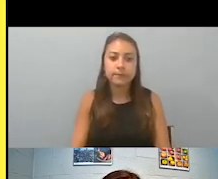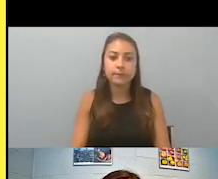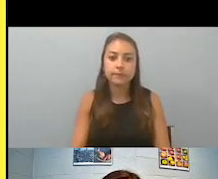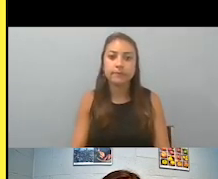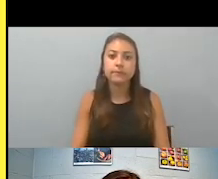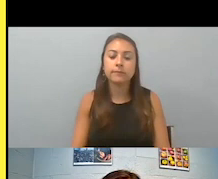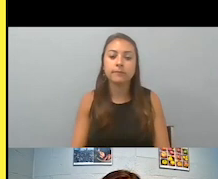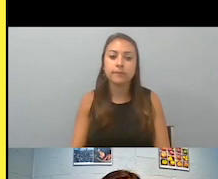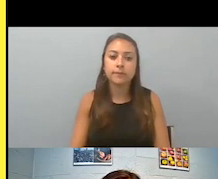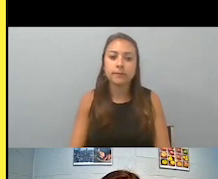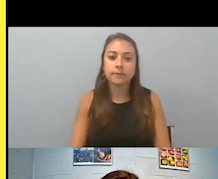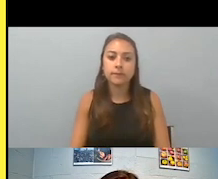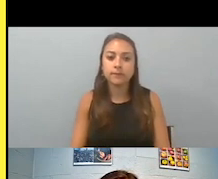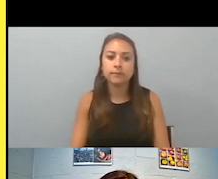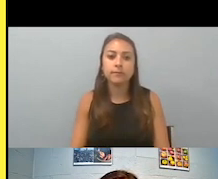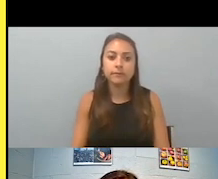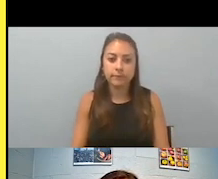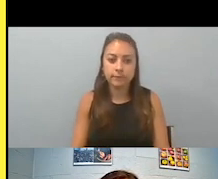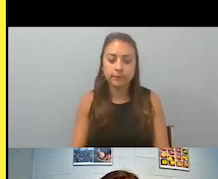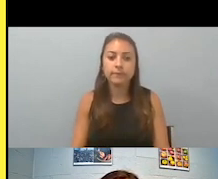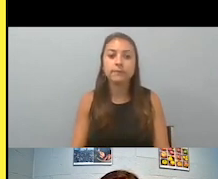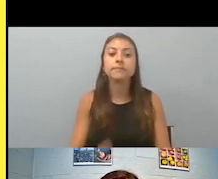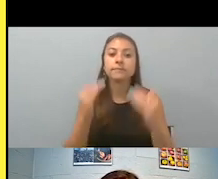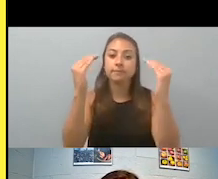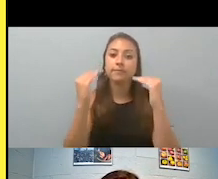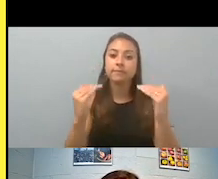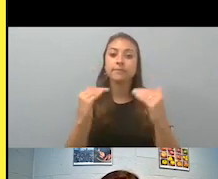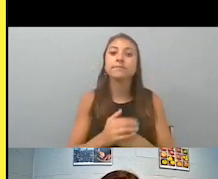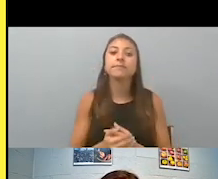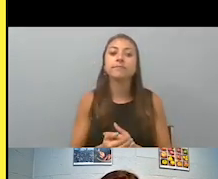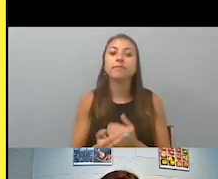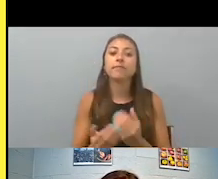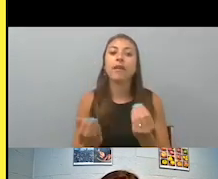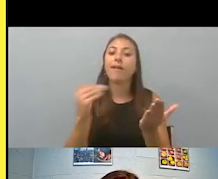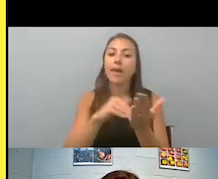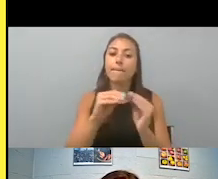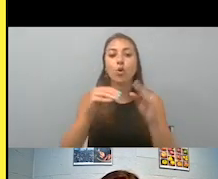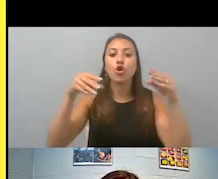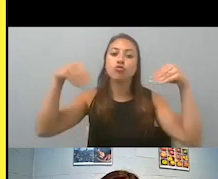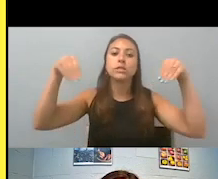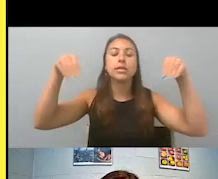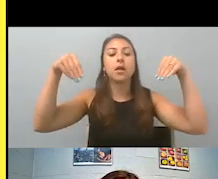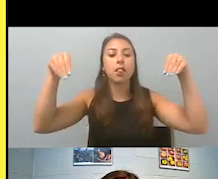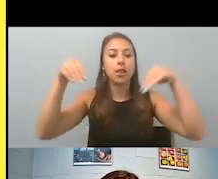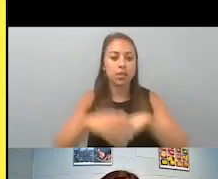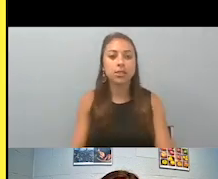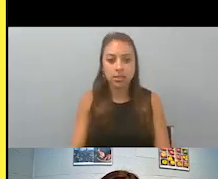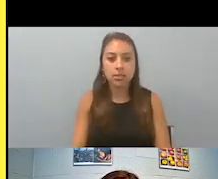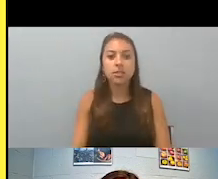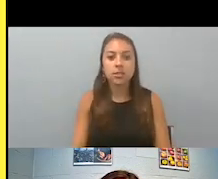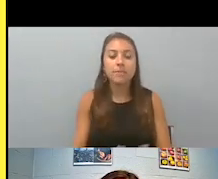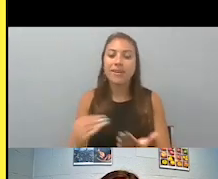All right, next up we have Andrews Commons. This also falls under more of the retail umbrella, and I refer to it as retail because everything